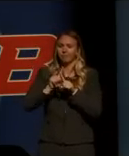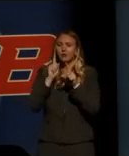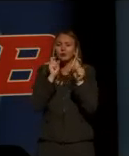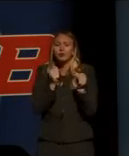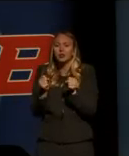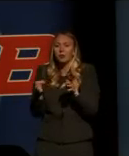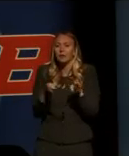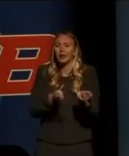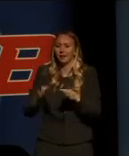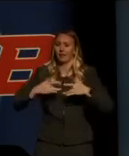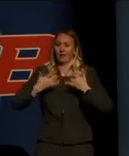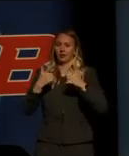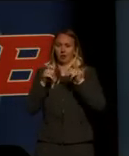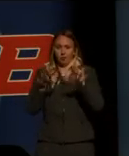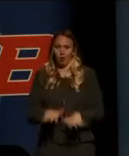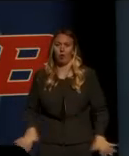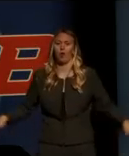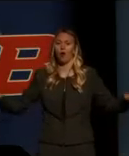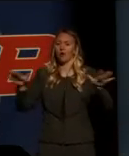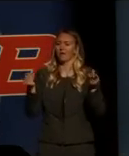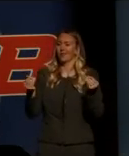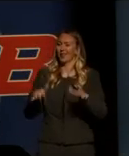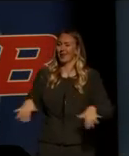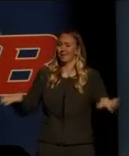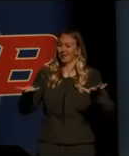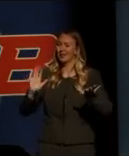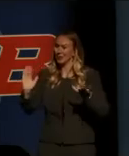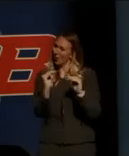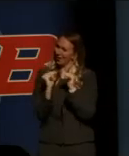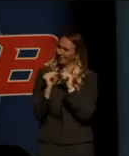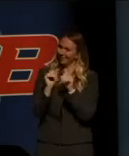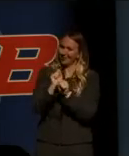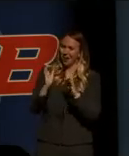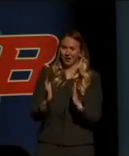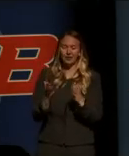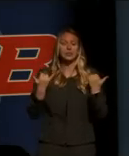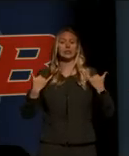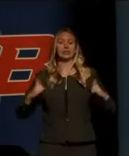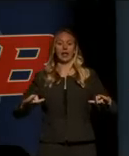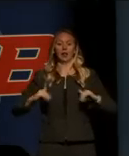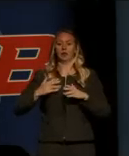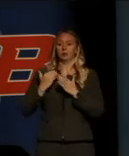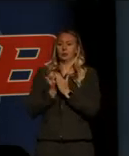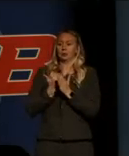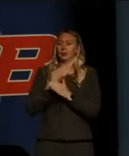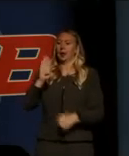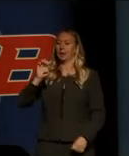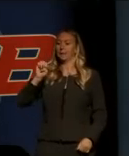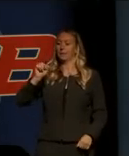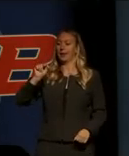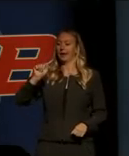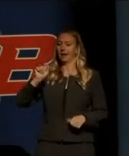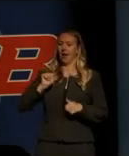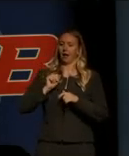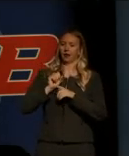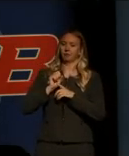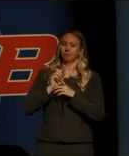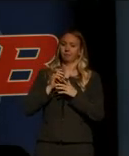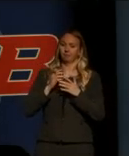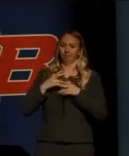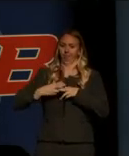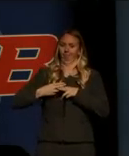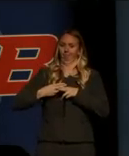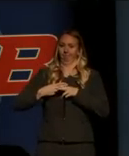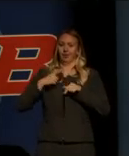campus. We're still in the beta stage with this project, but if you're interested in